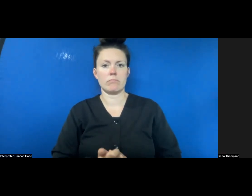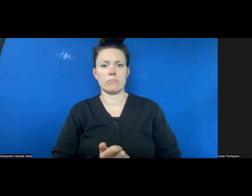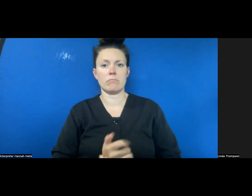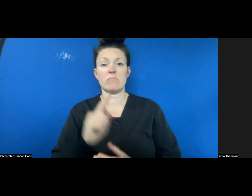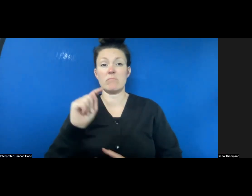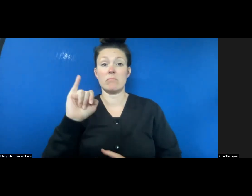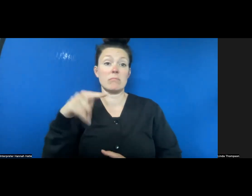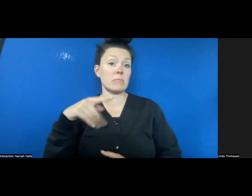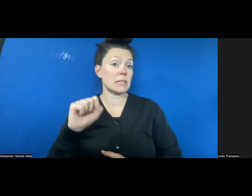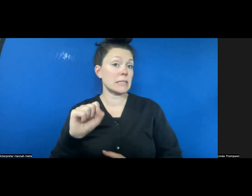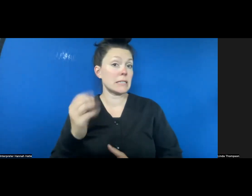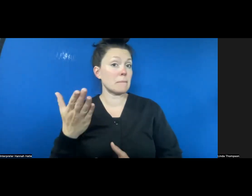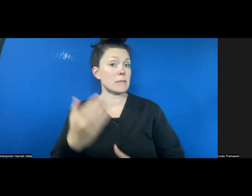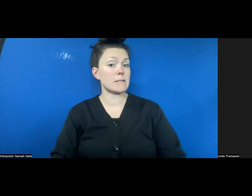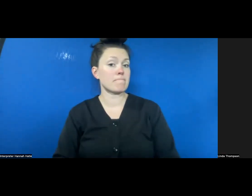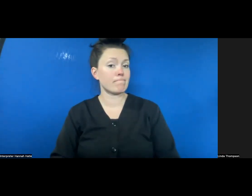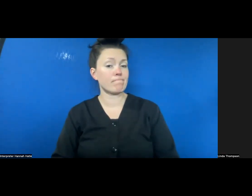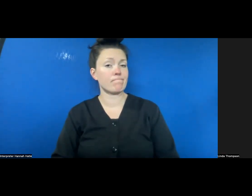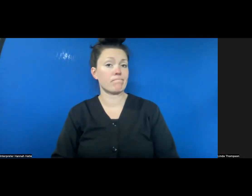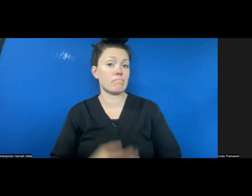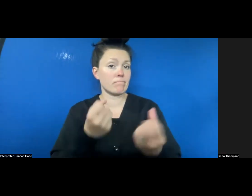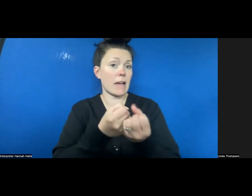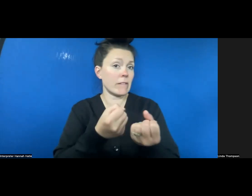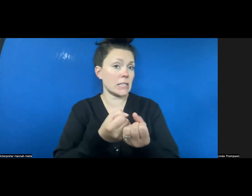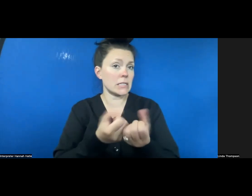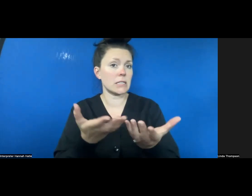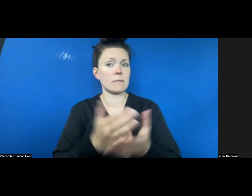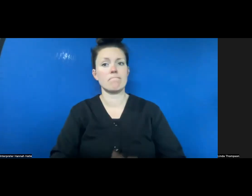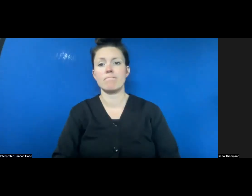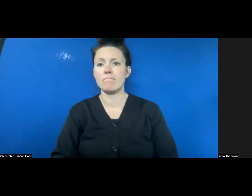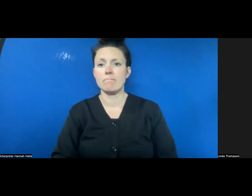tips to do better advocacy?